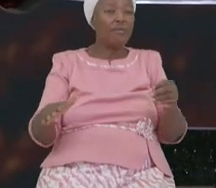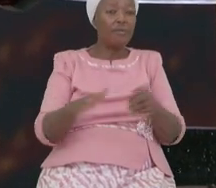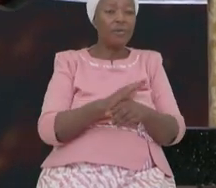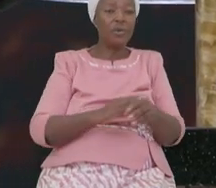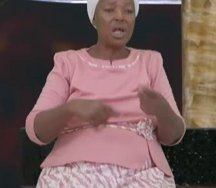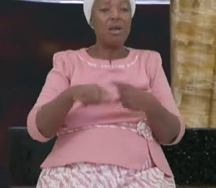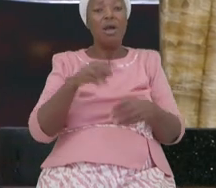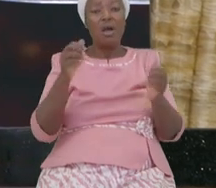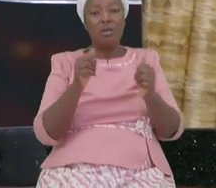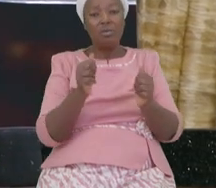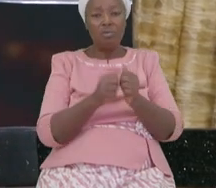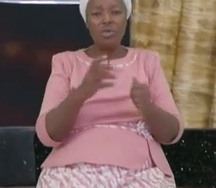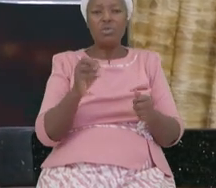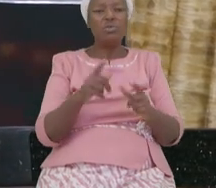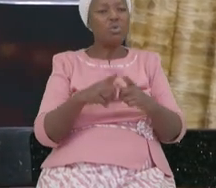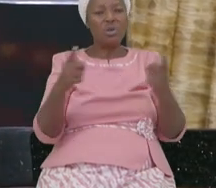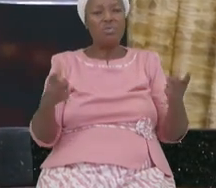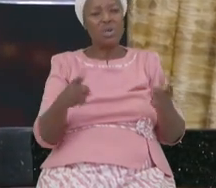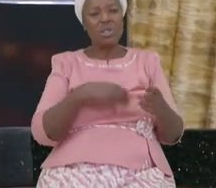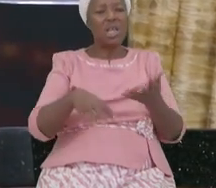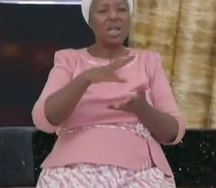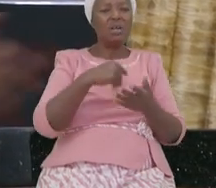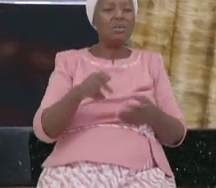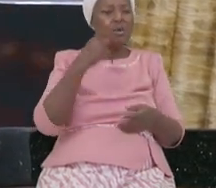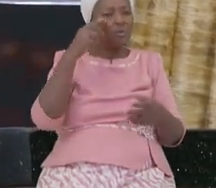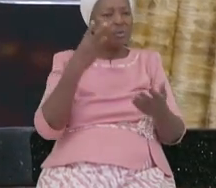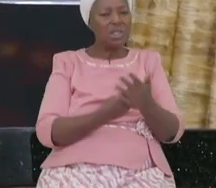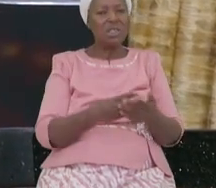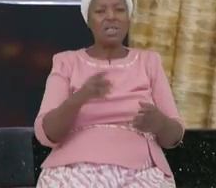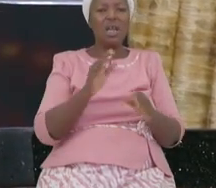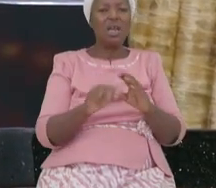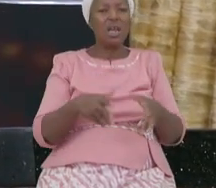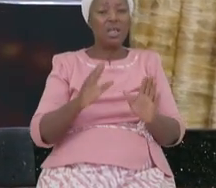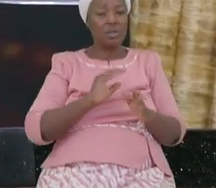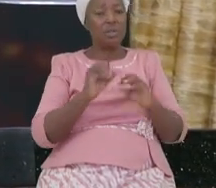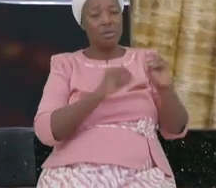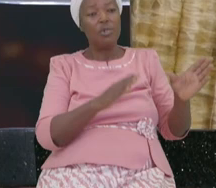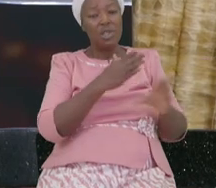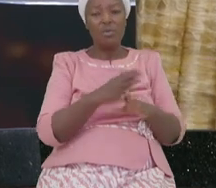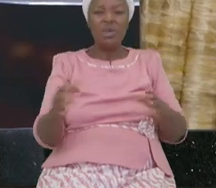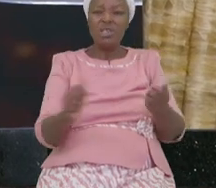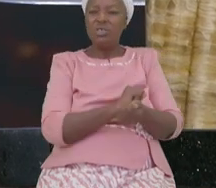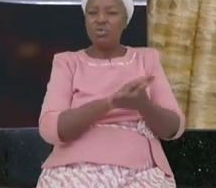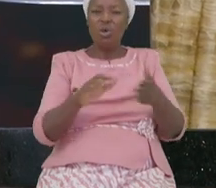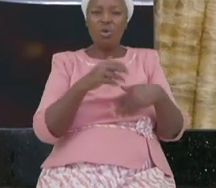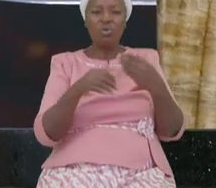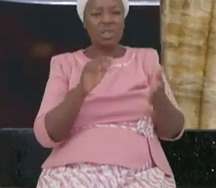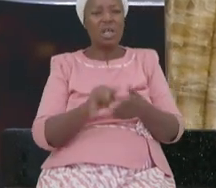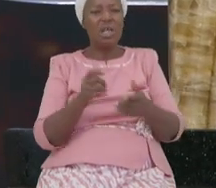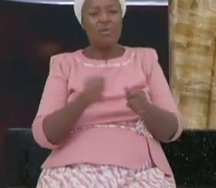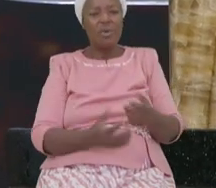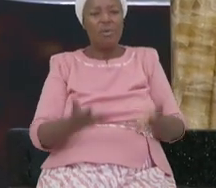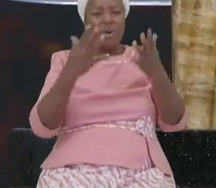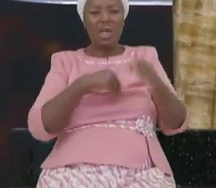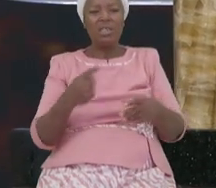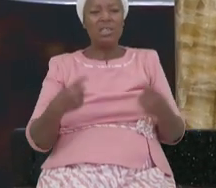so great a cloud of witnesses, let us lay aside, get rid of them, every weight and the